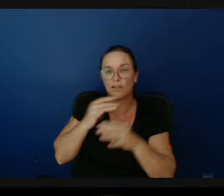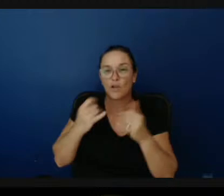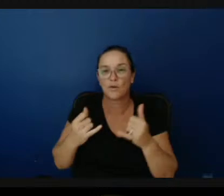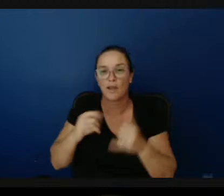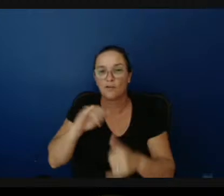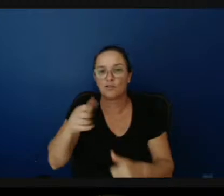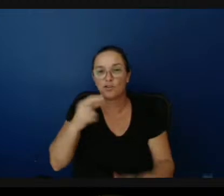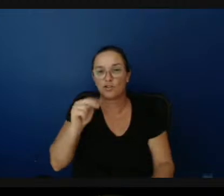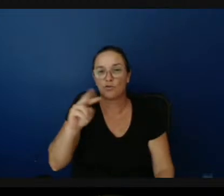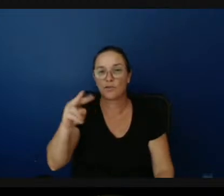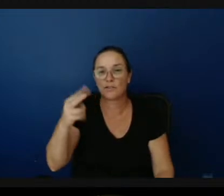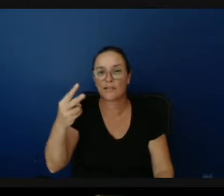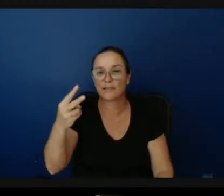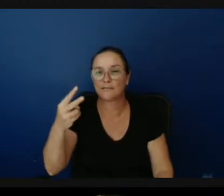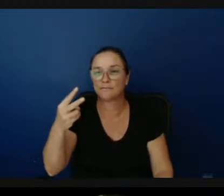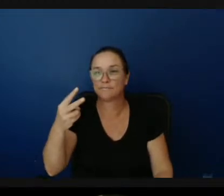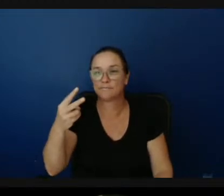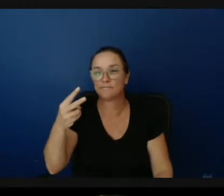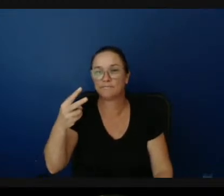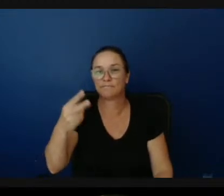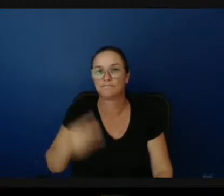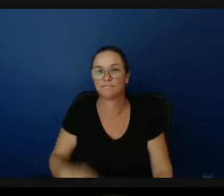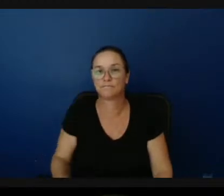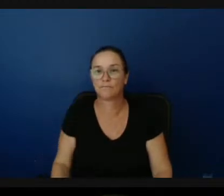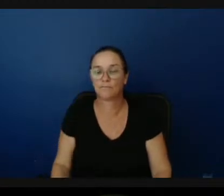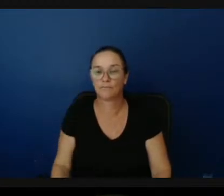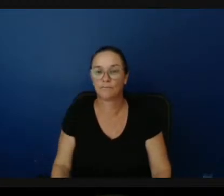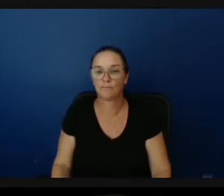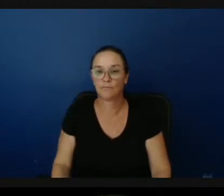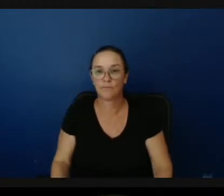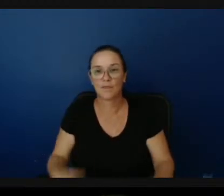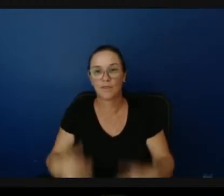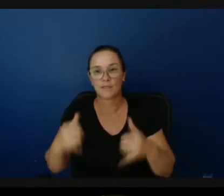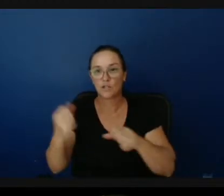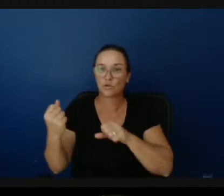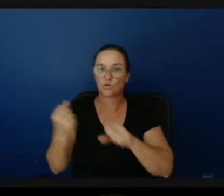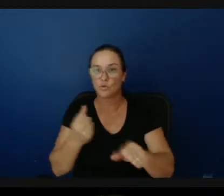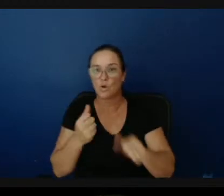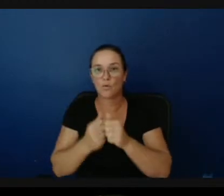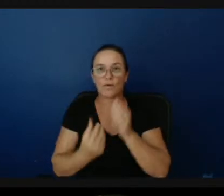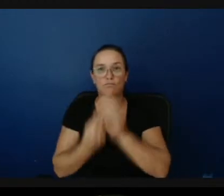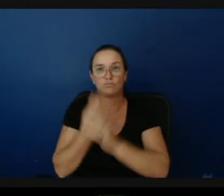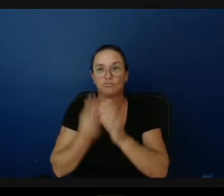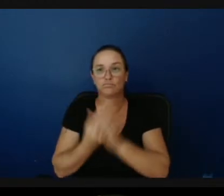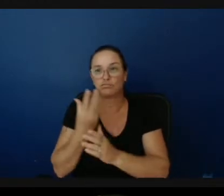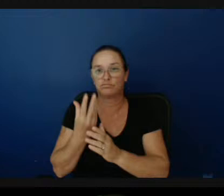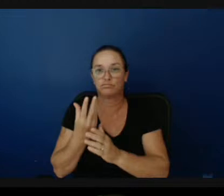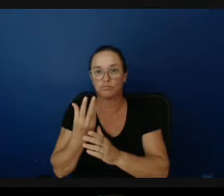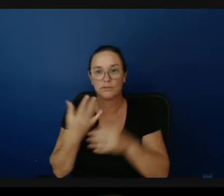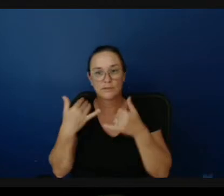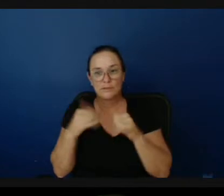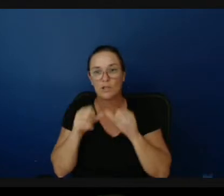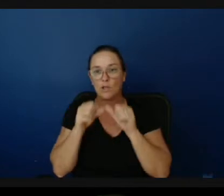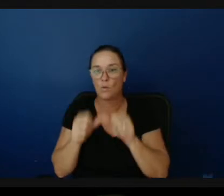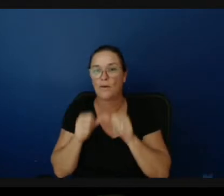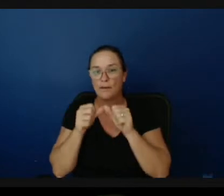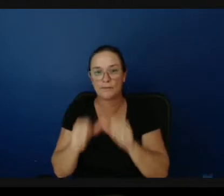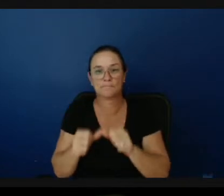January 2nd, and we're still strong on the eruption, right? Oops, sorry. Still going.